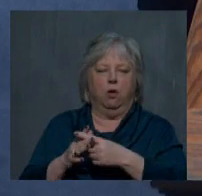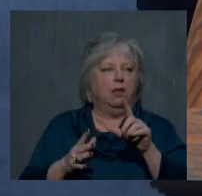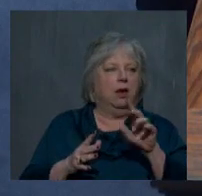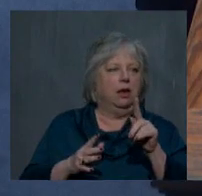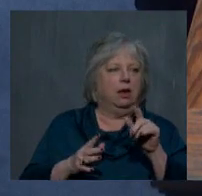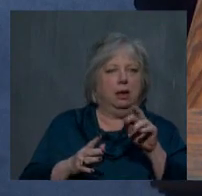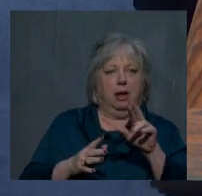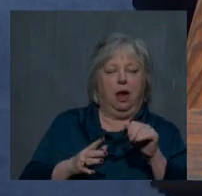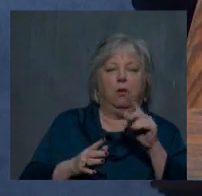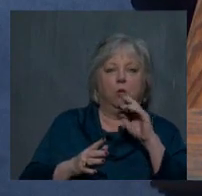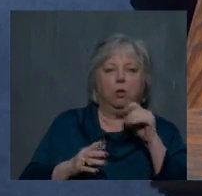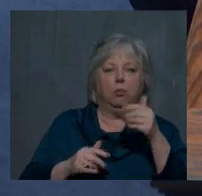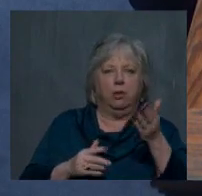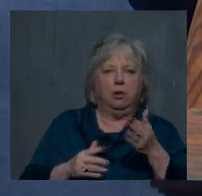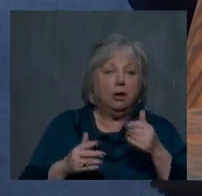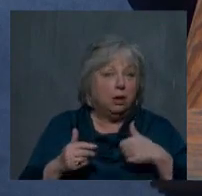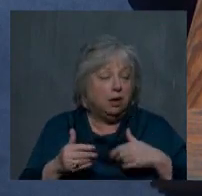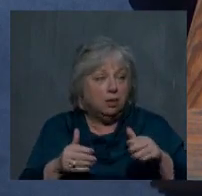Also,